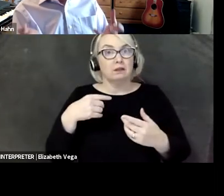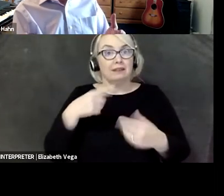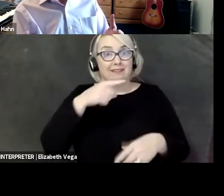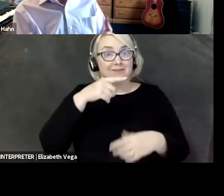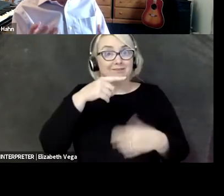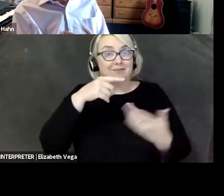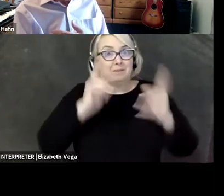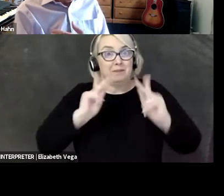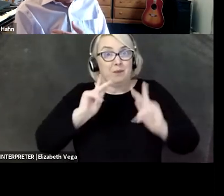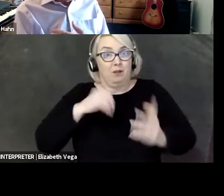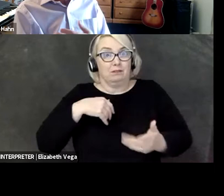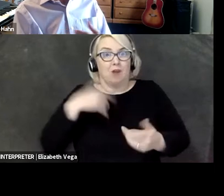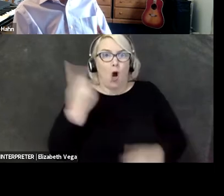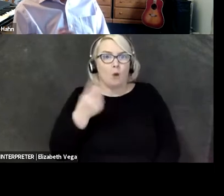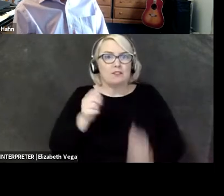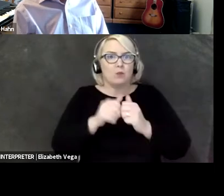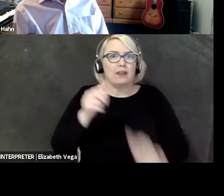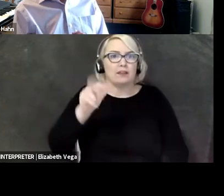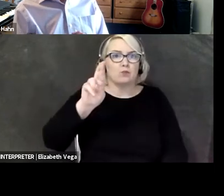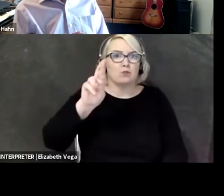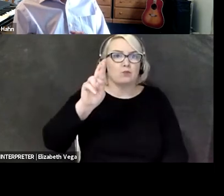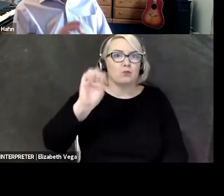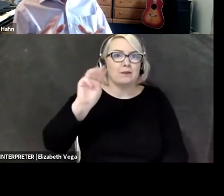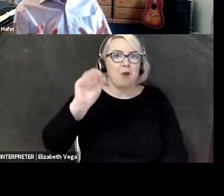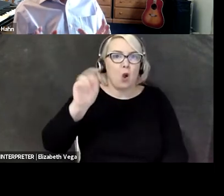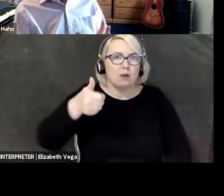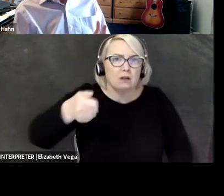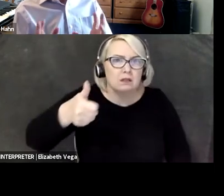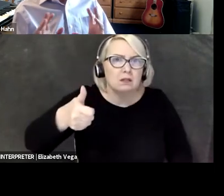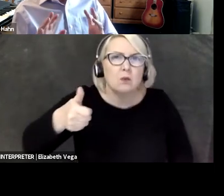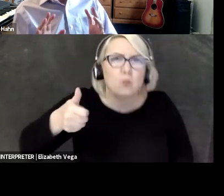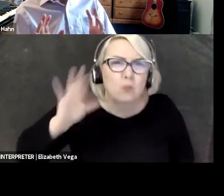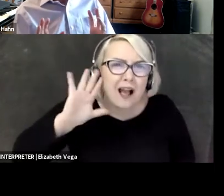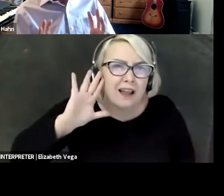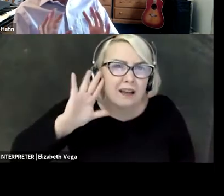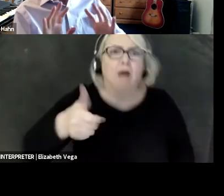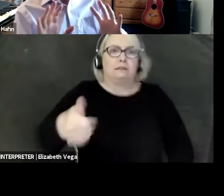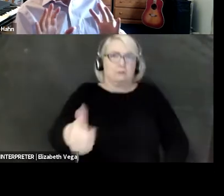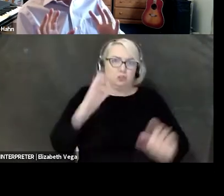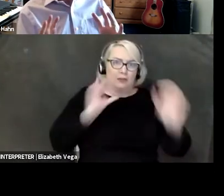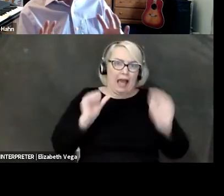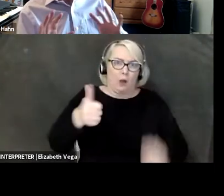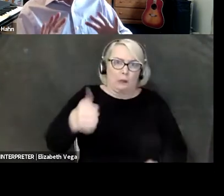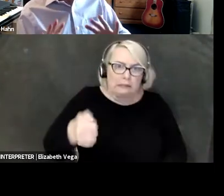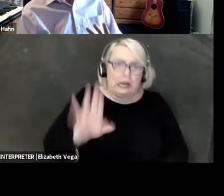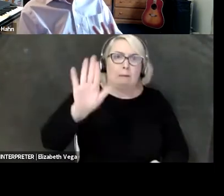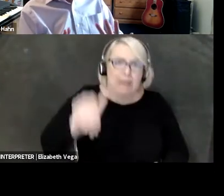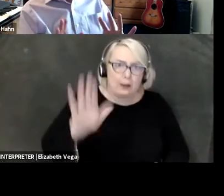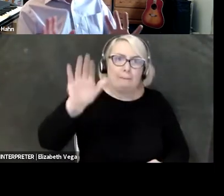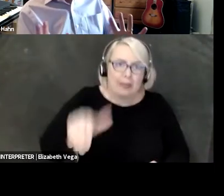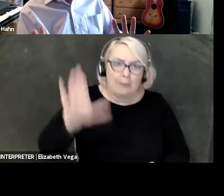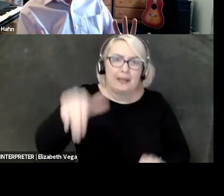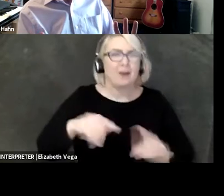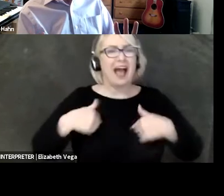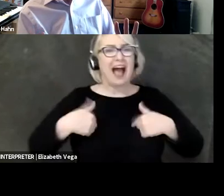down, because you'll miss the dialogue. And I work very hard to try to make the descriptive